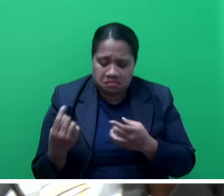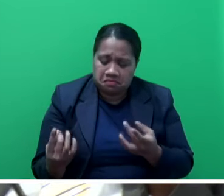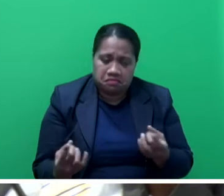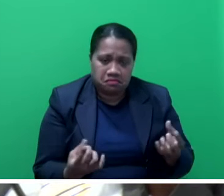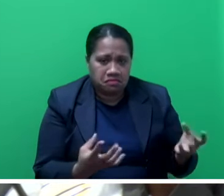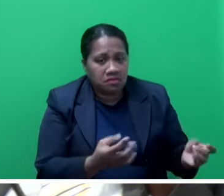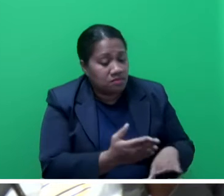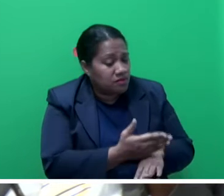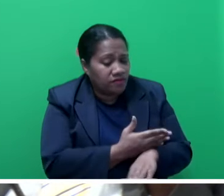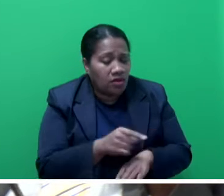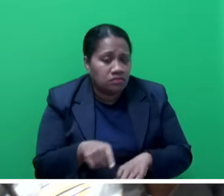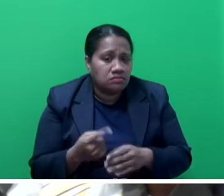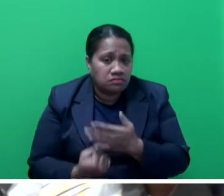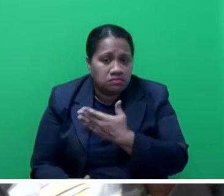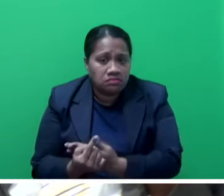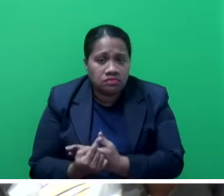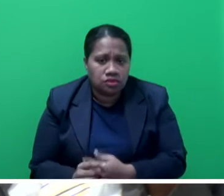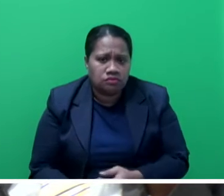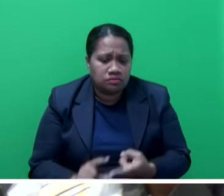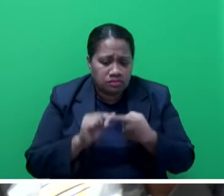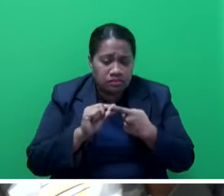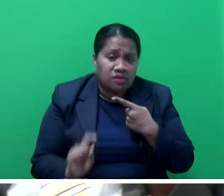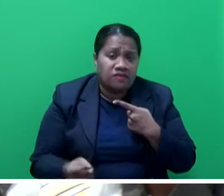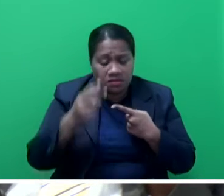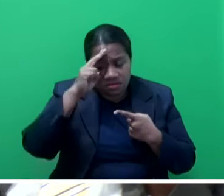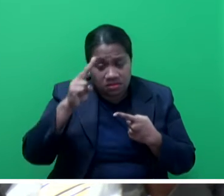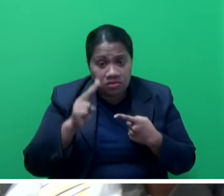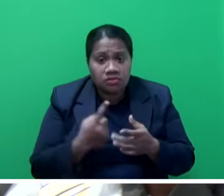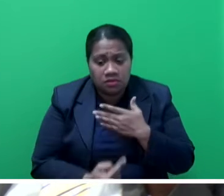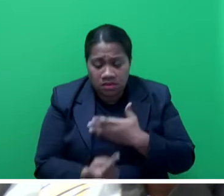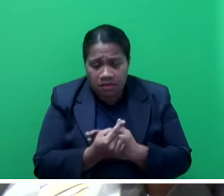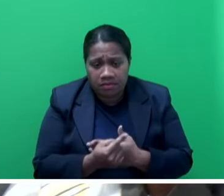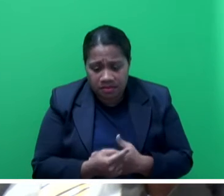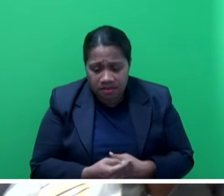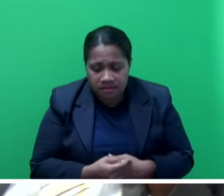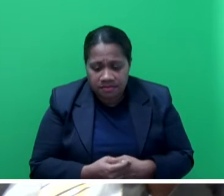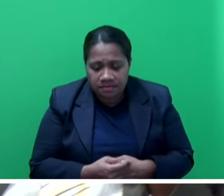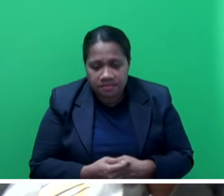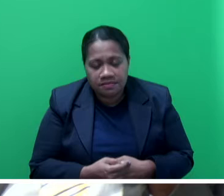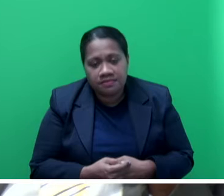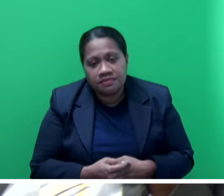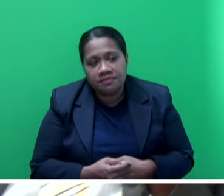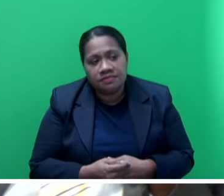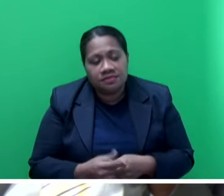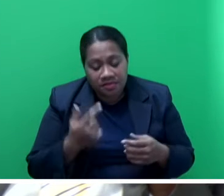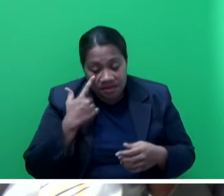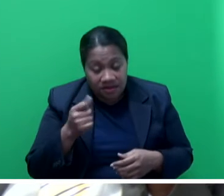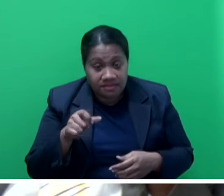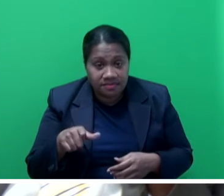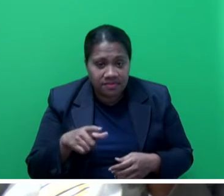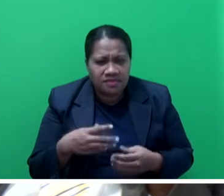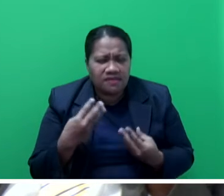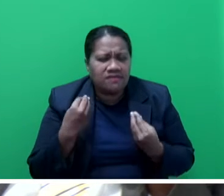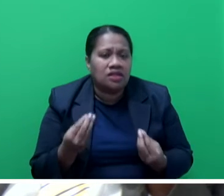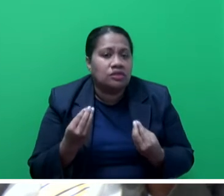reached our shores. We're one of the first nations to introduce the supplementary health card. We found this intervention extremely valuable. We used